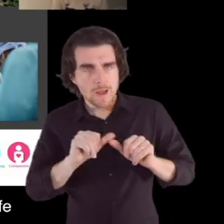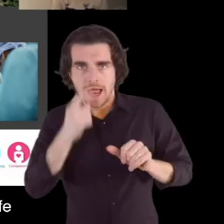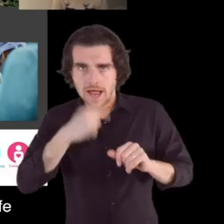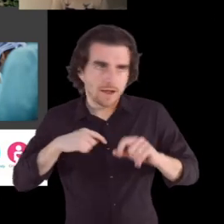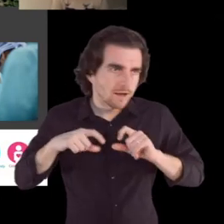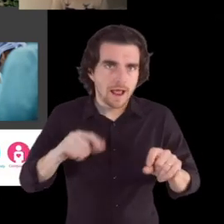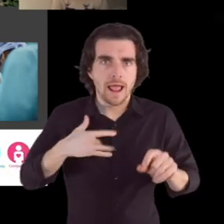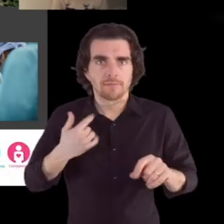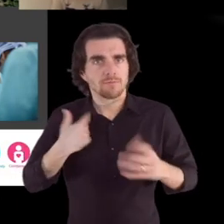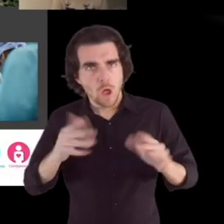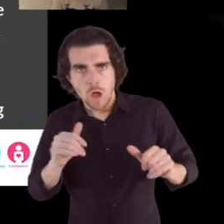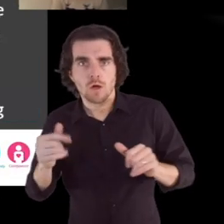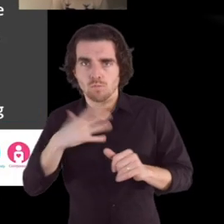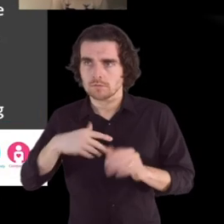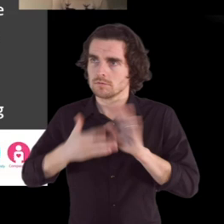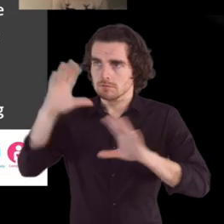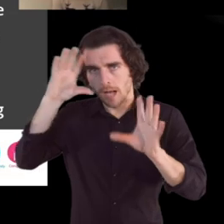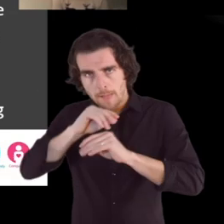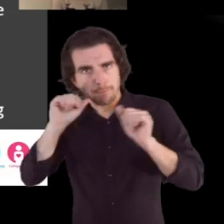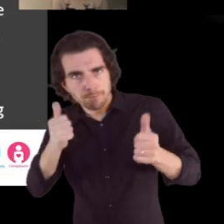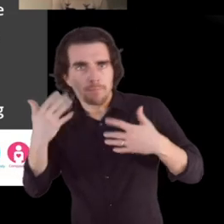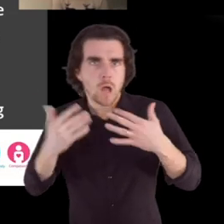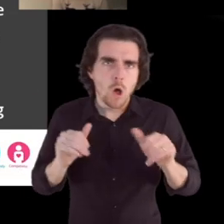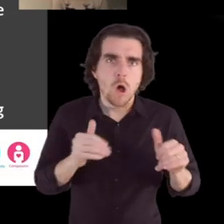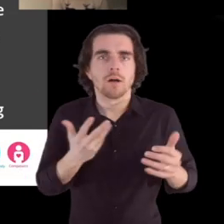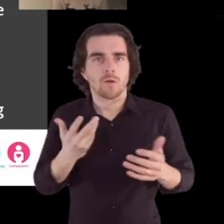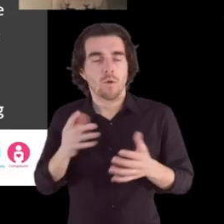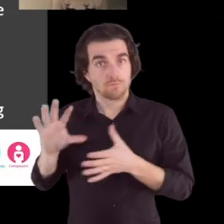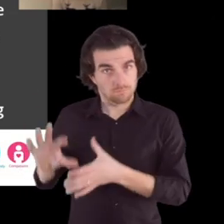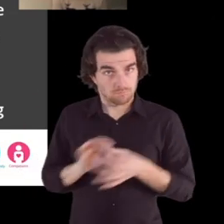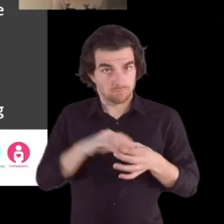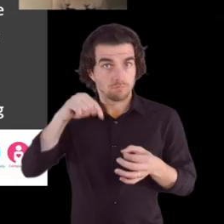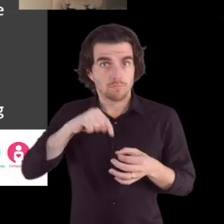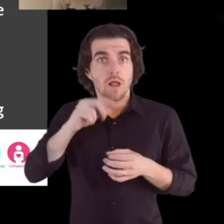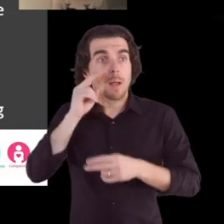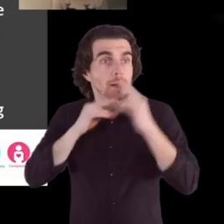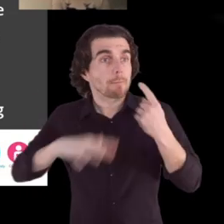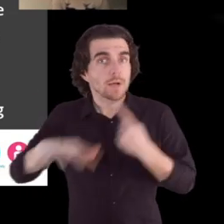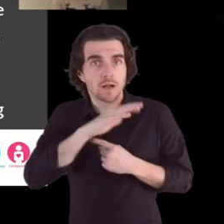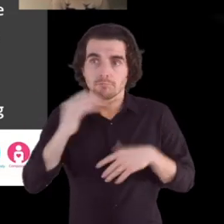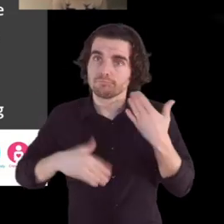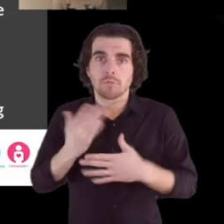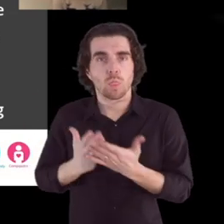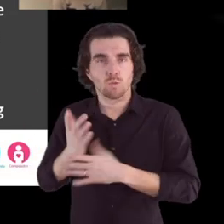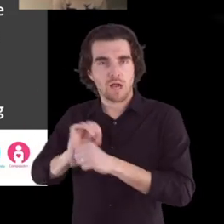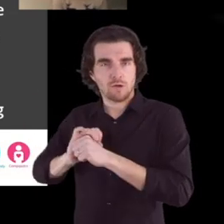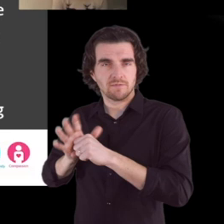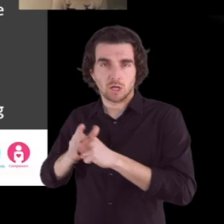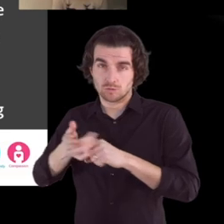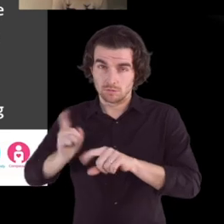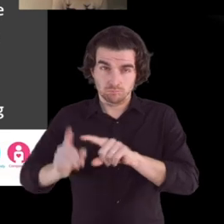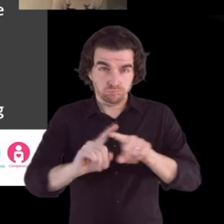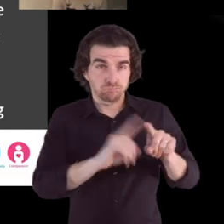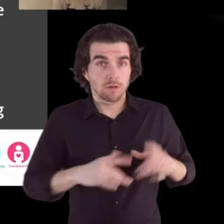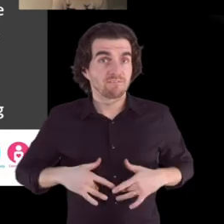living the life that we want to lead. So just in relation to the ways in which people react during a pandemic, there's a